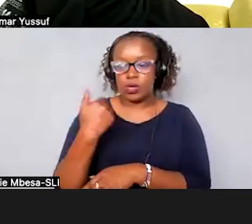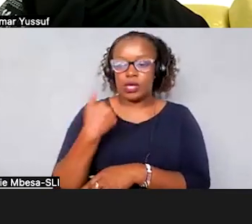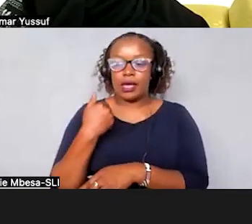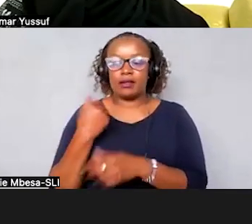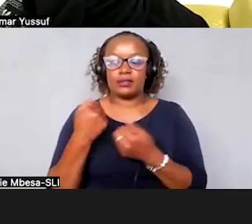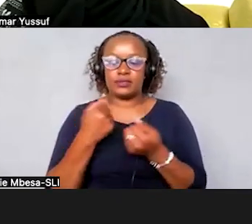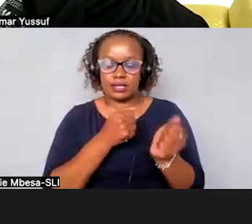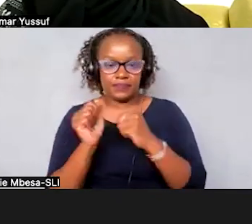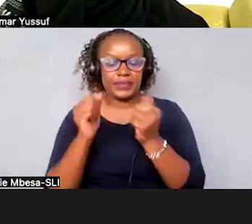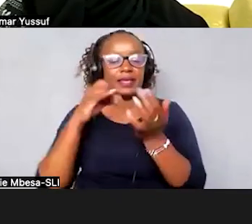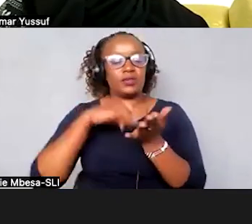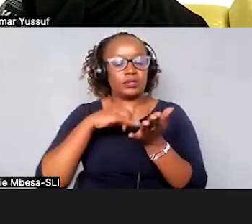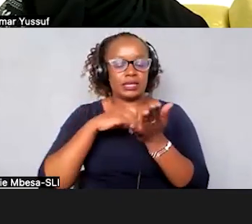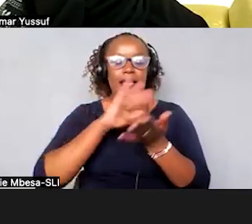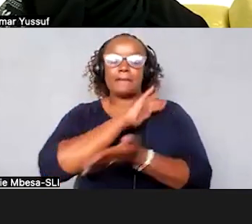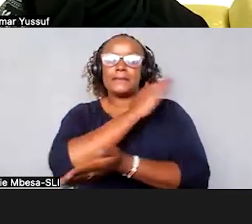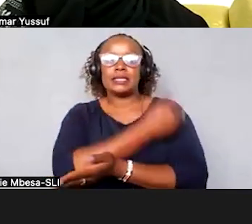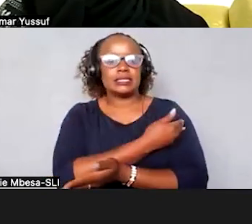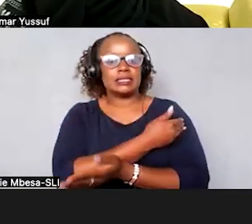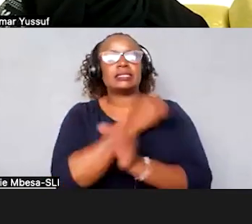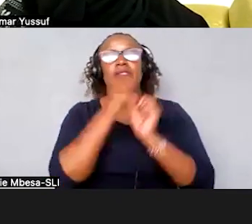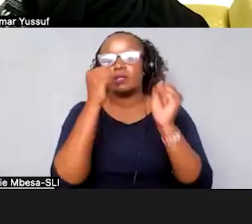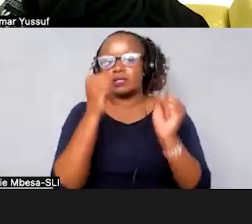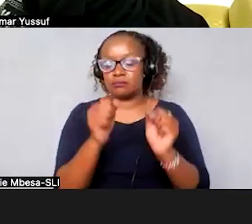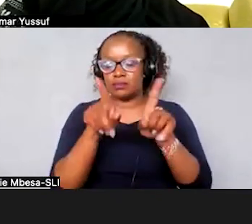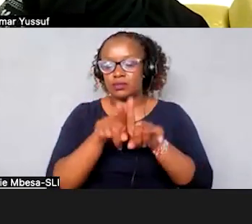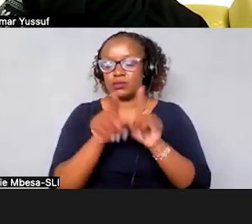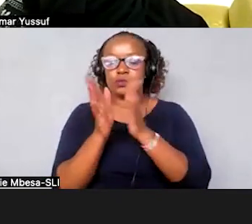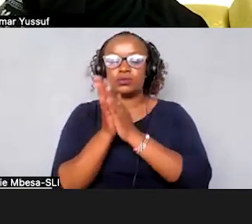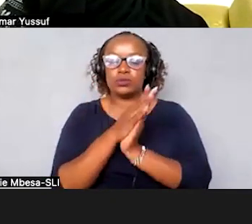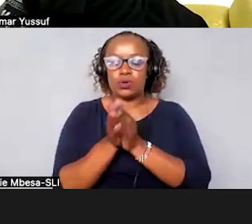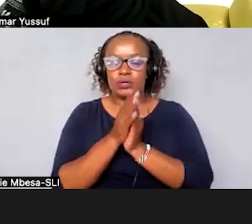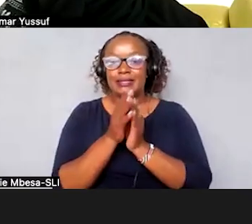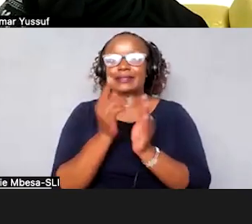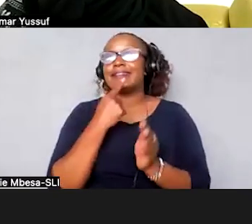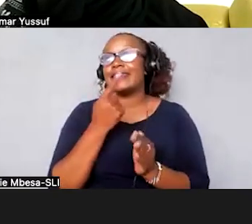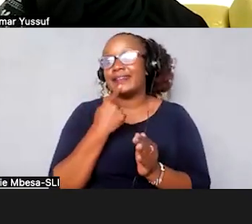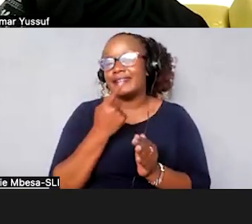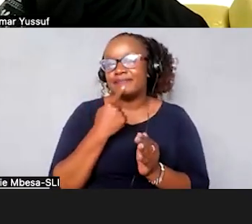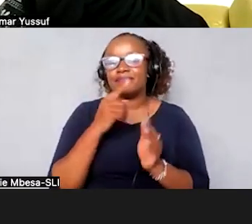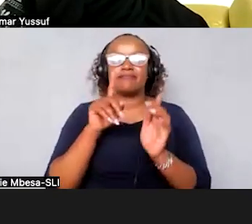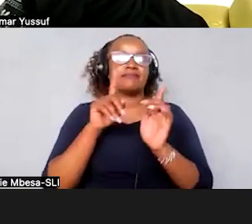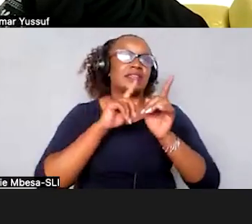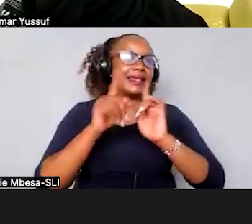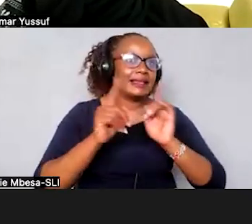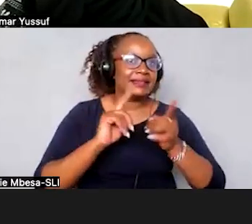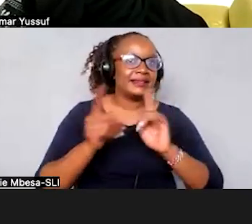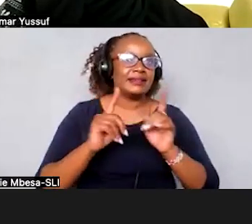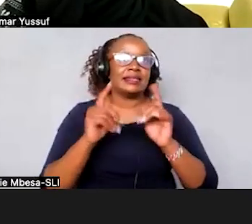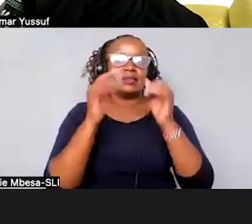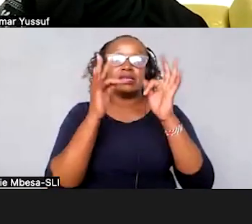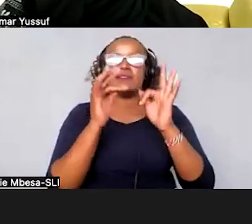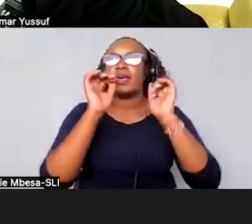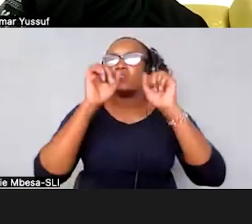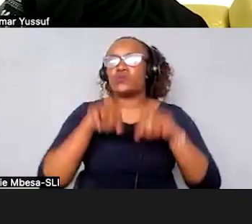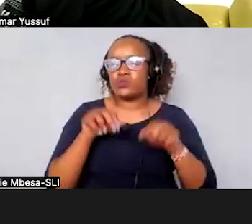capacity strengthening and storytelling that shifts social norms and drives change. So if I could just